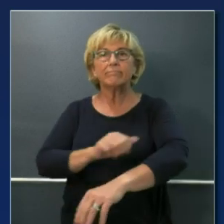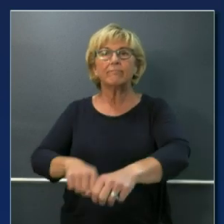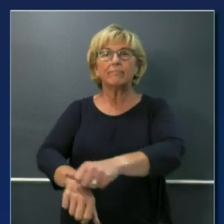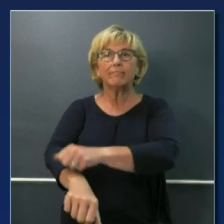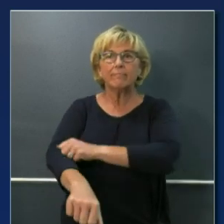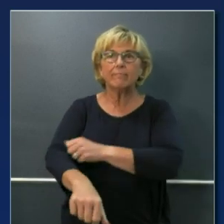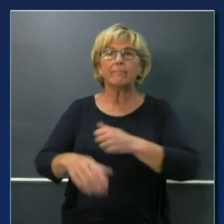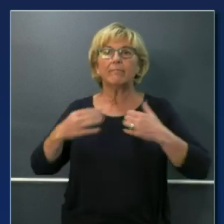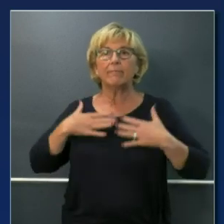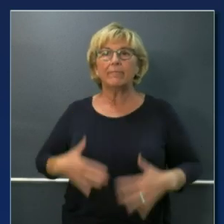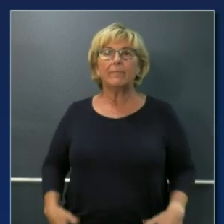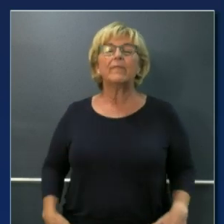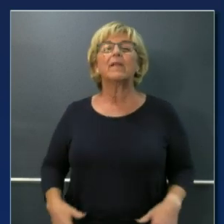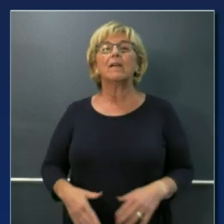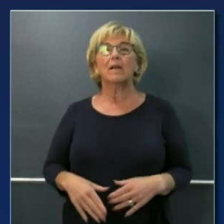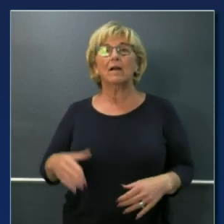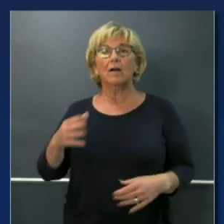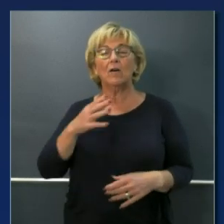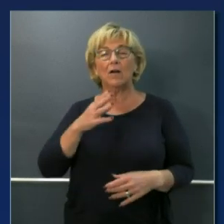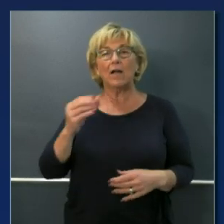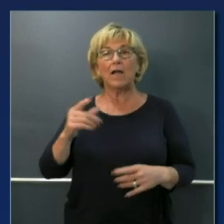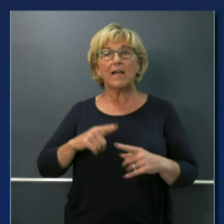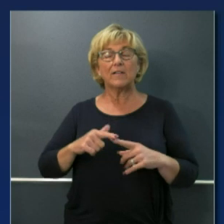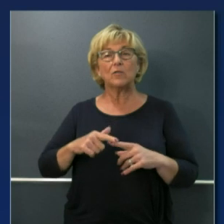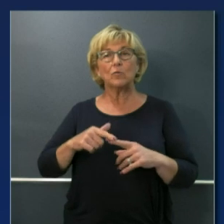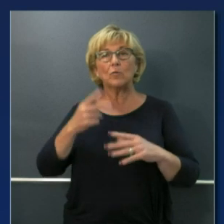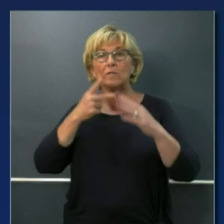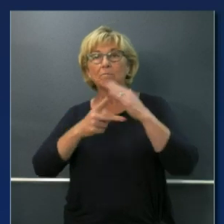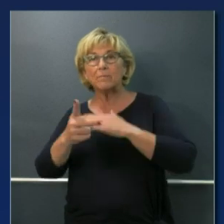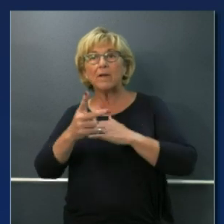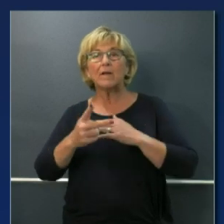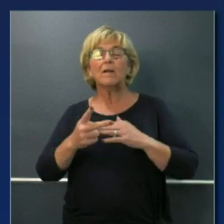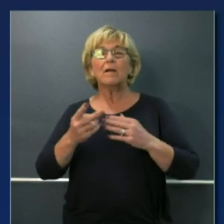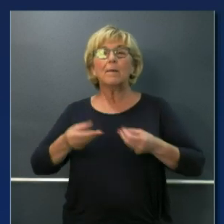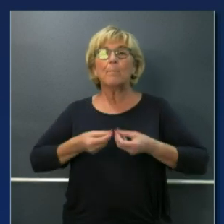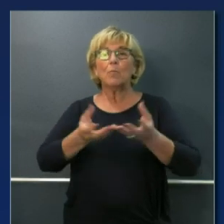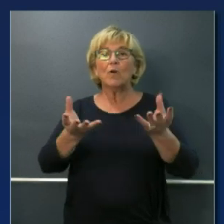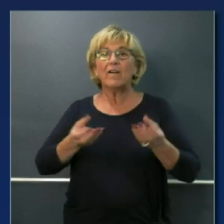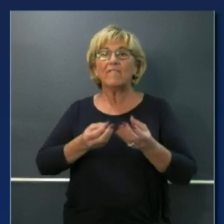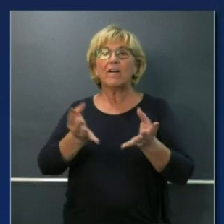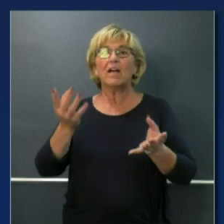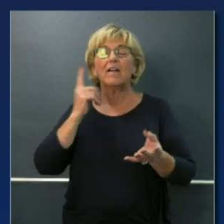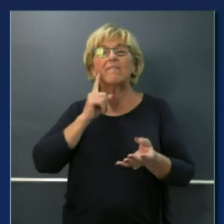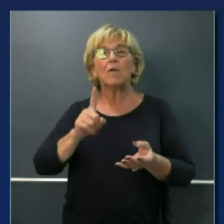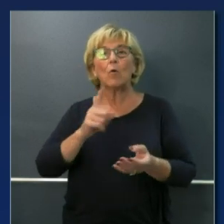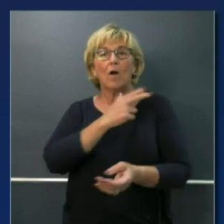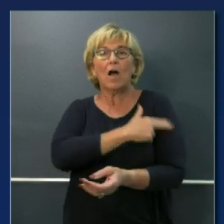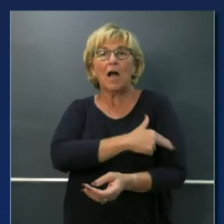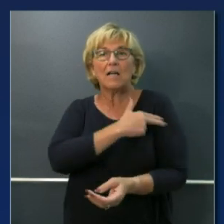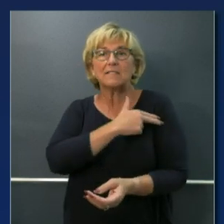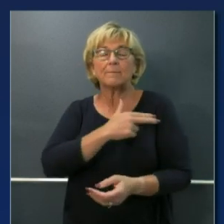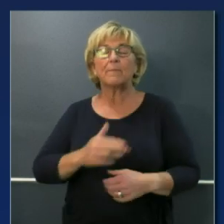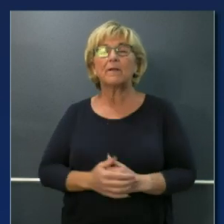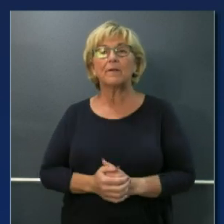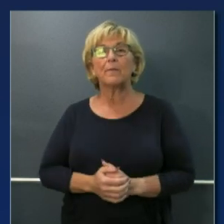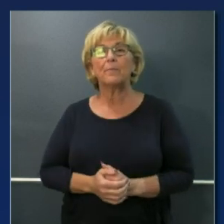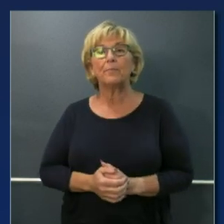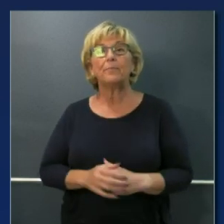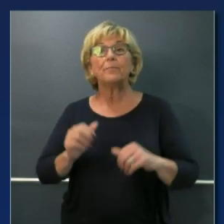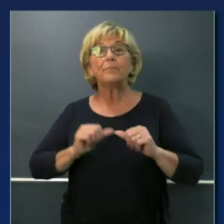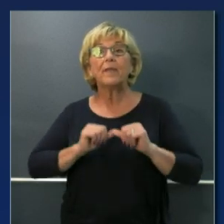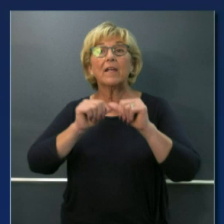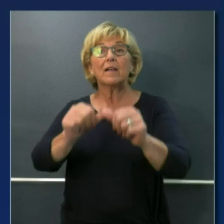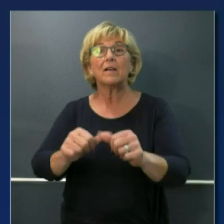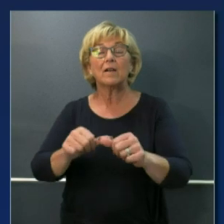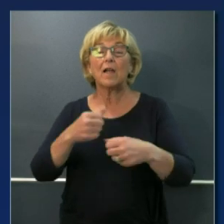surge capacity for the time being, but also anticipating that we may need more as we move forward. We'll be continuing to